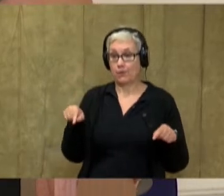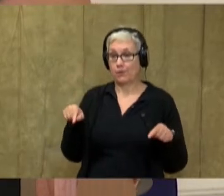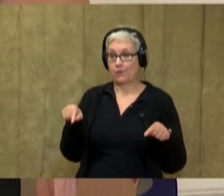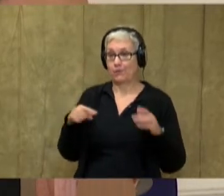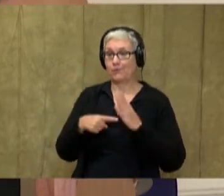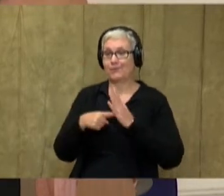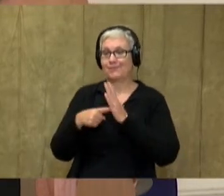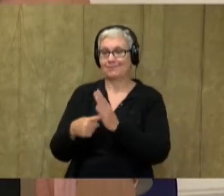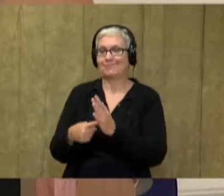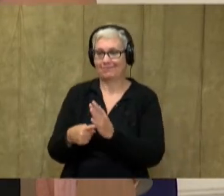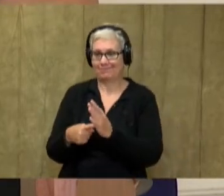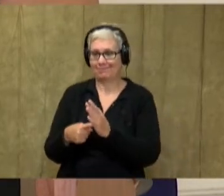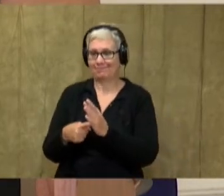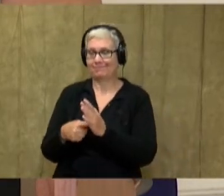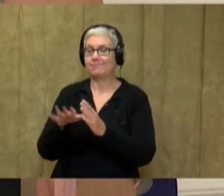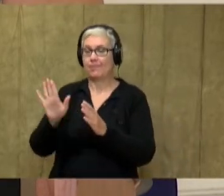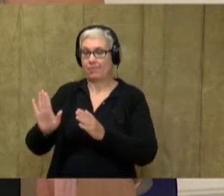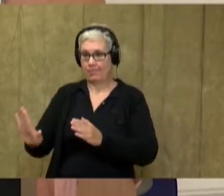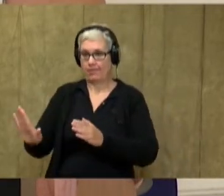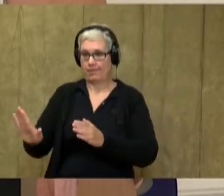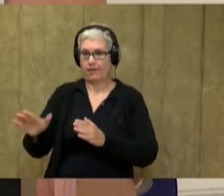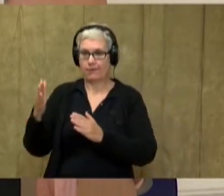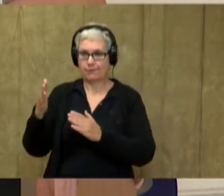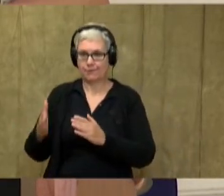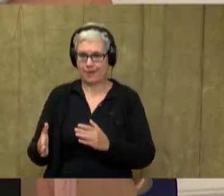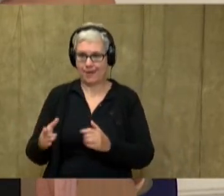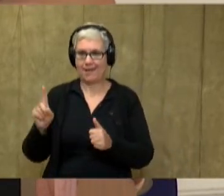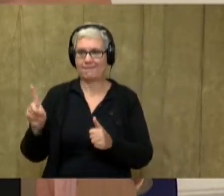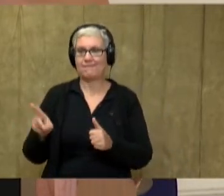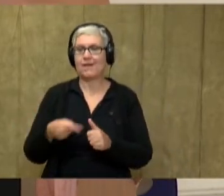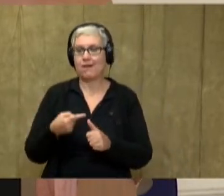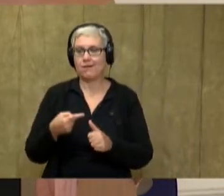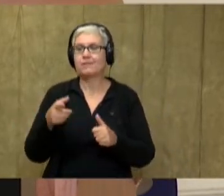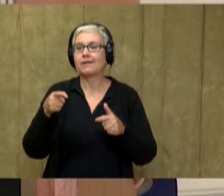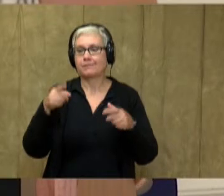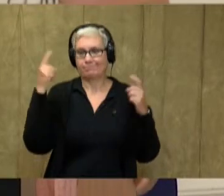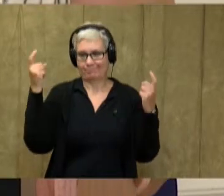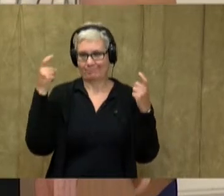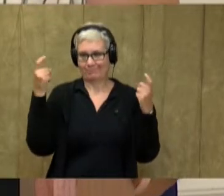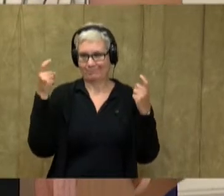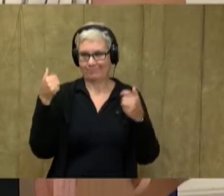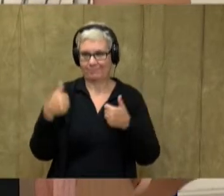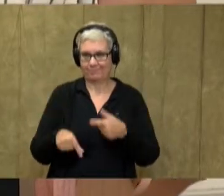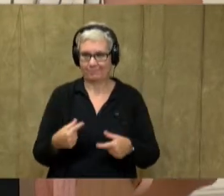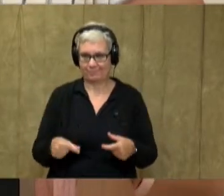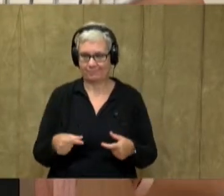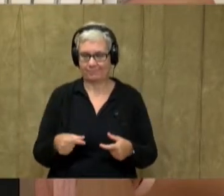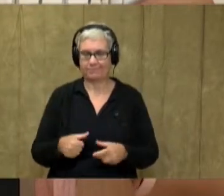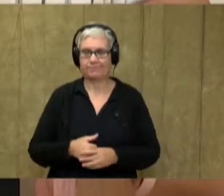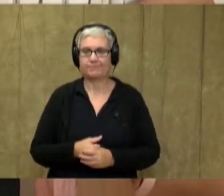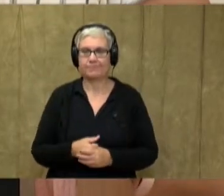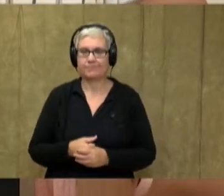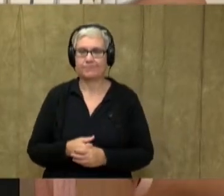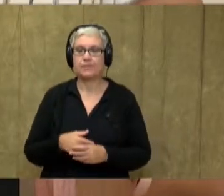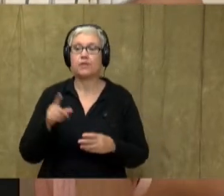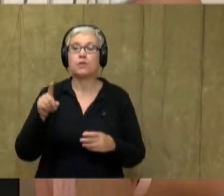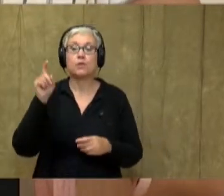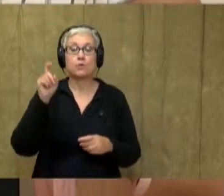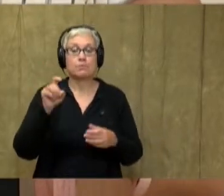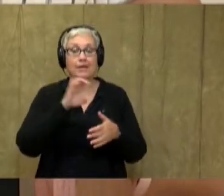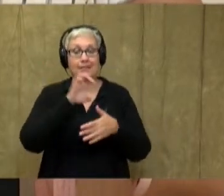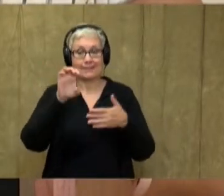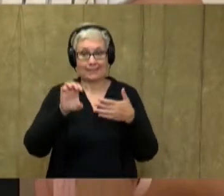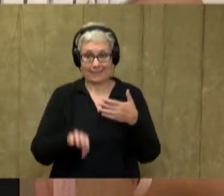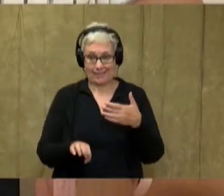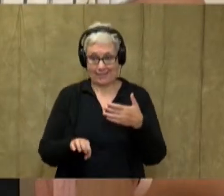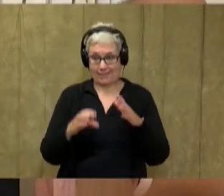have a chance to argue it. So again, you win the argument. Now, you must always end your paragraph with a